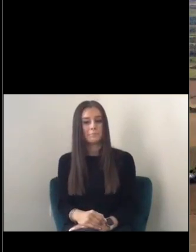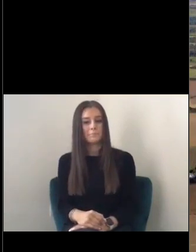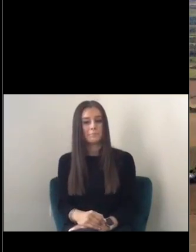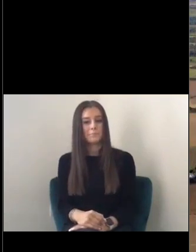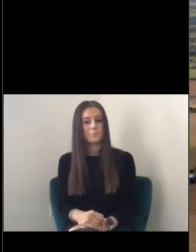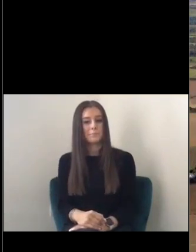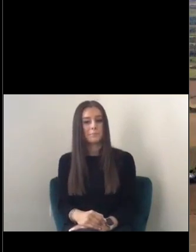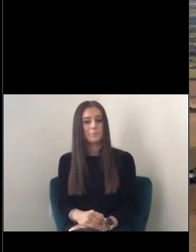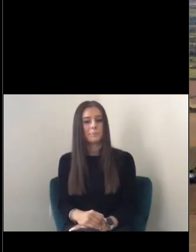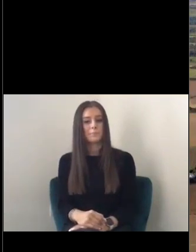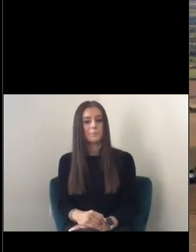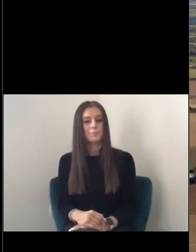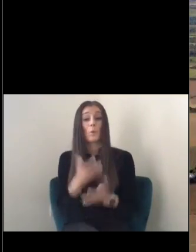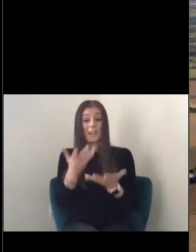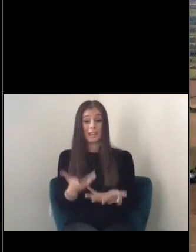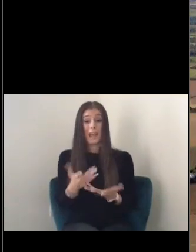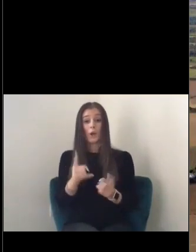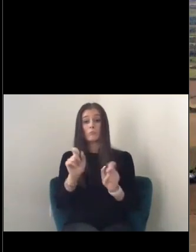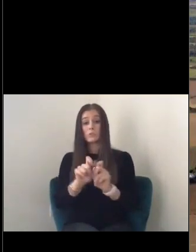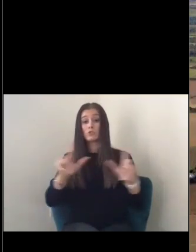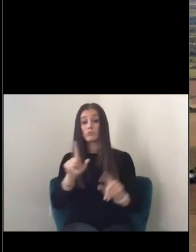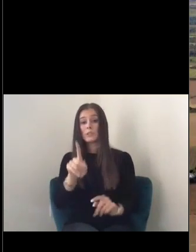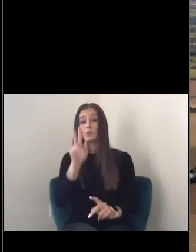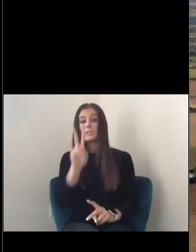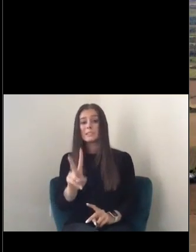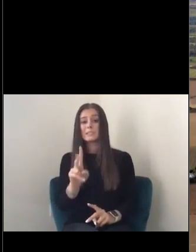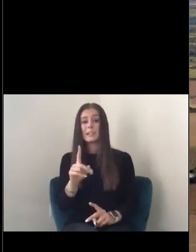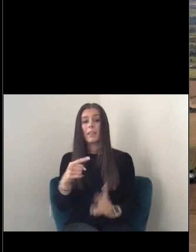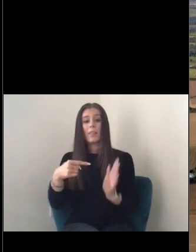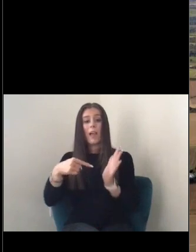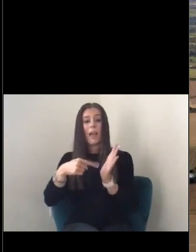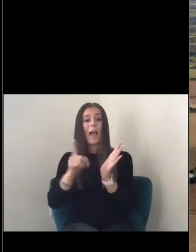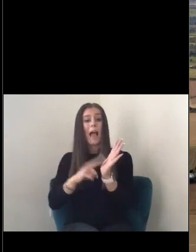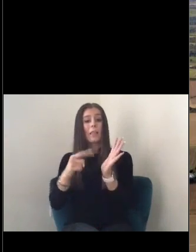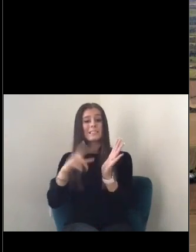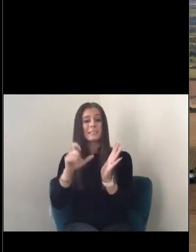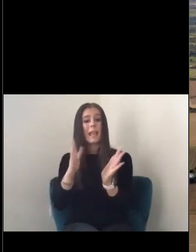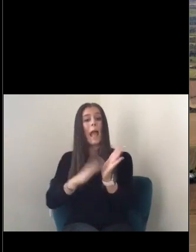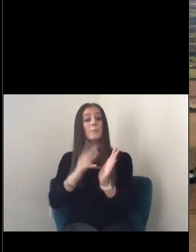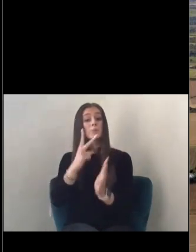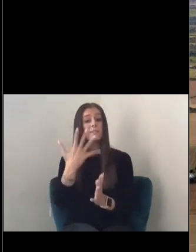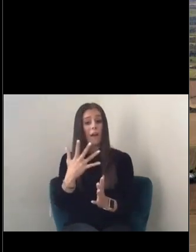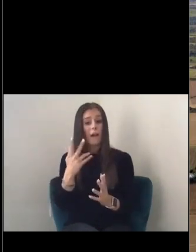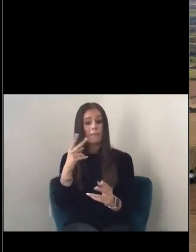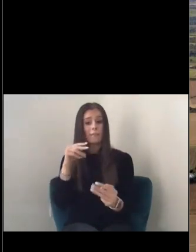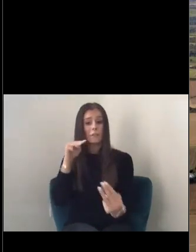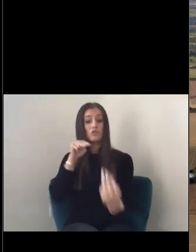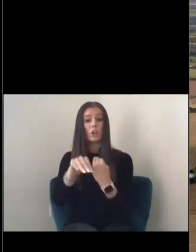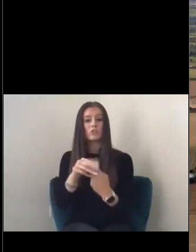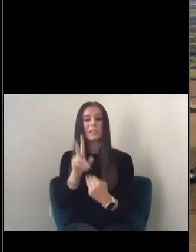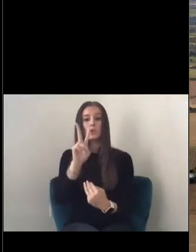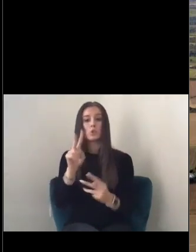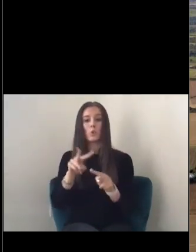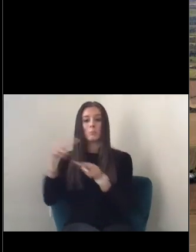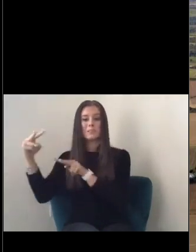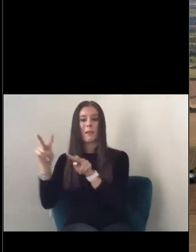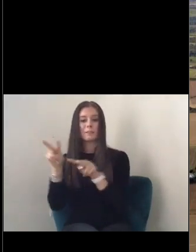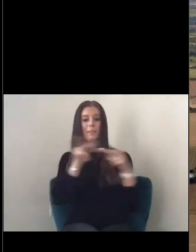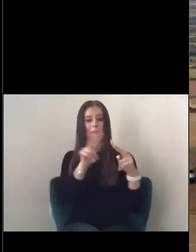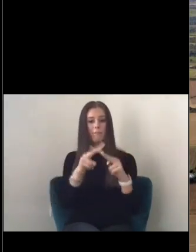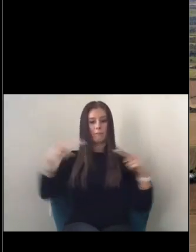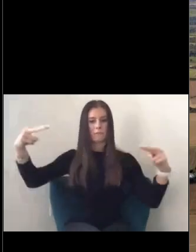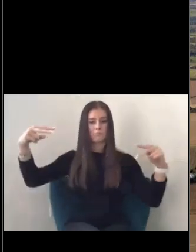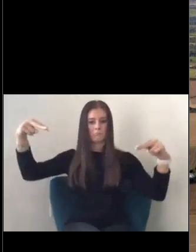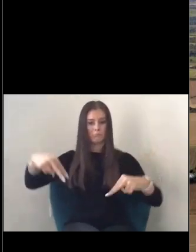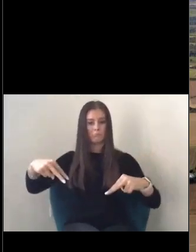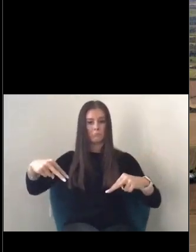And on the screen now is the Lower Thames Crossing M25 junction as seen from 2 different perspectives